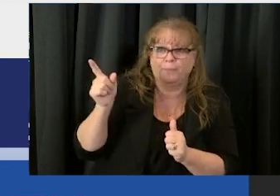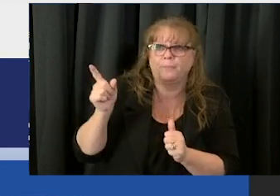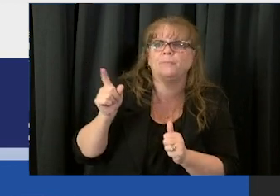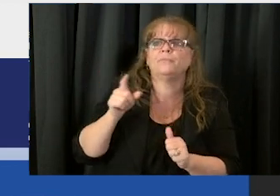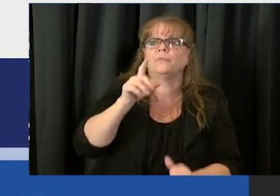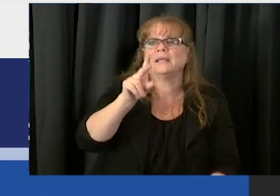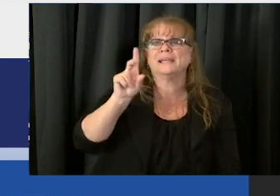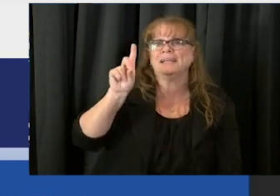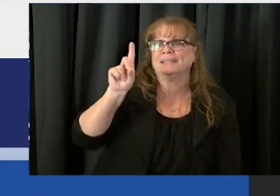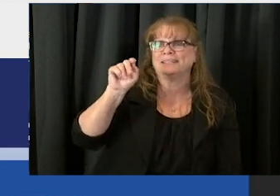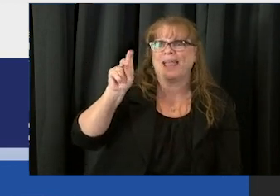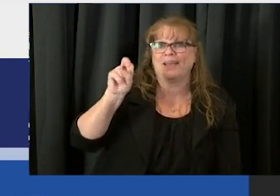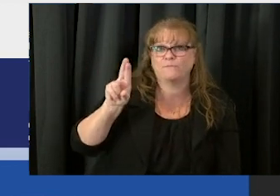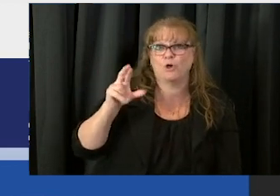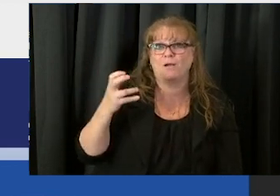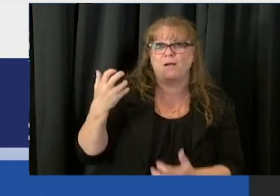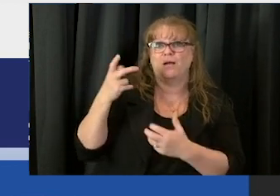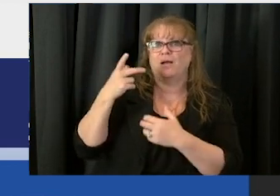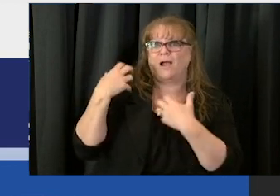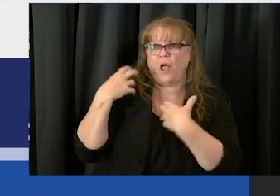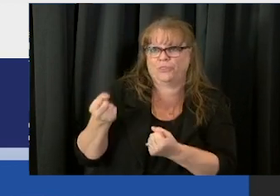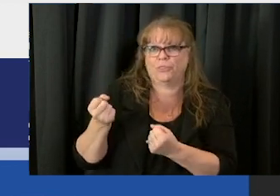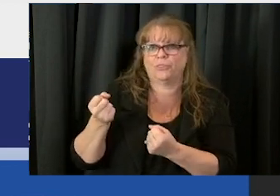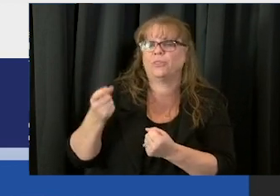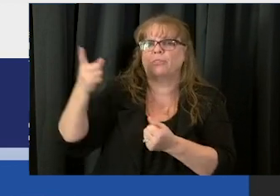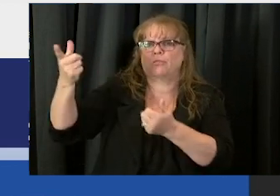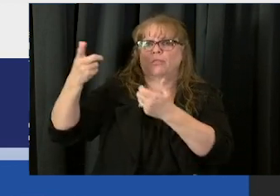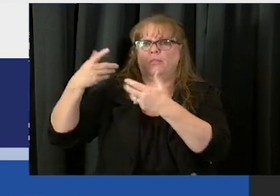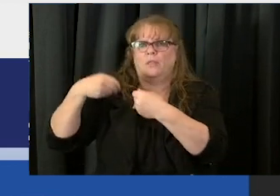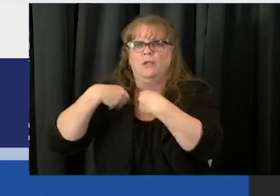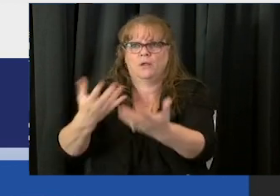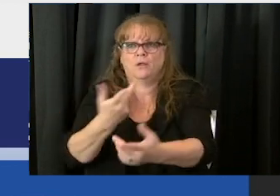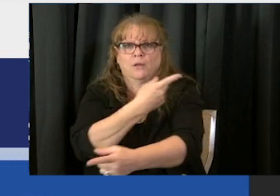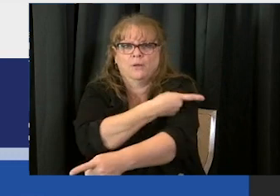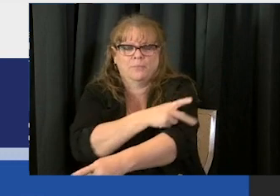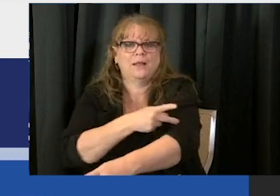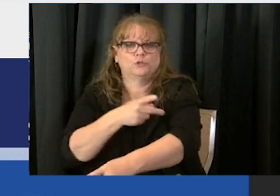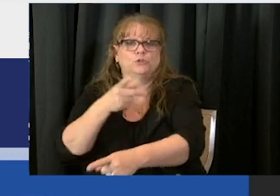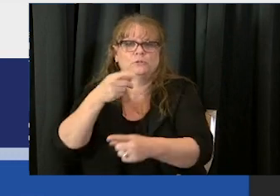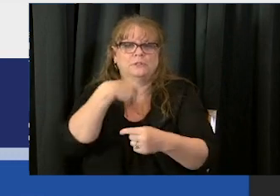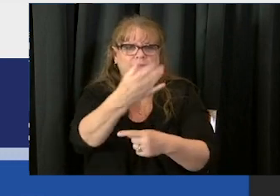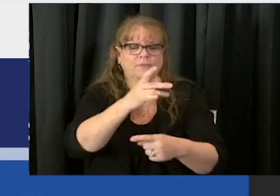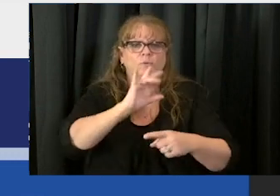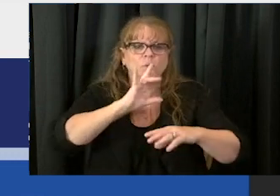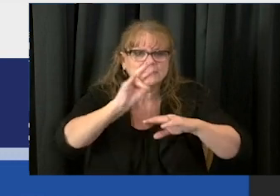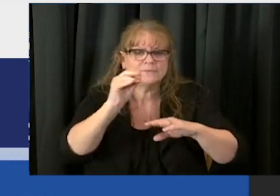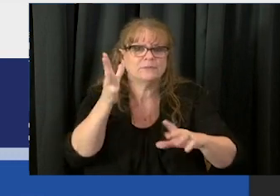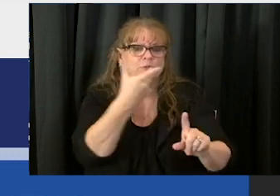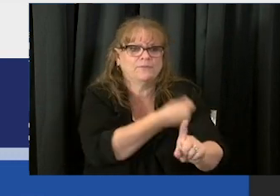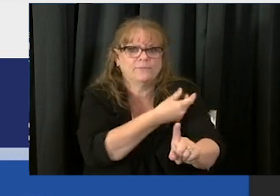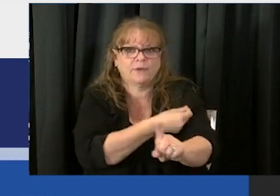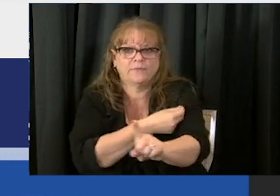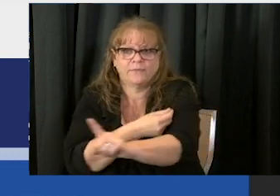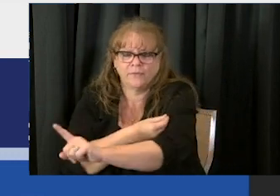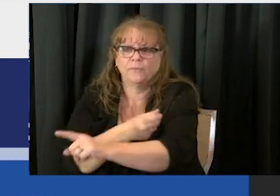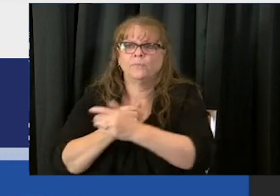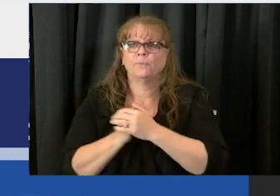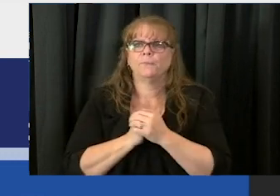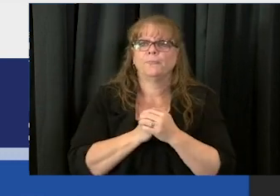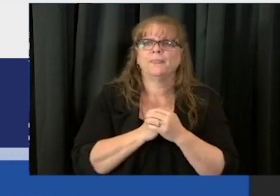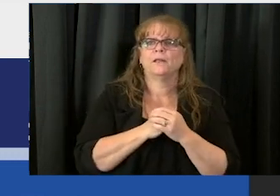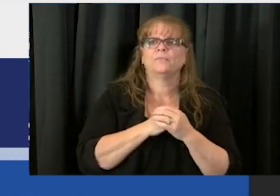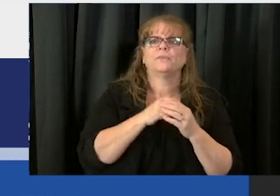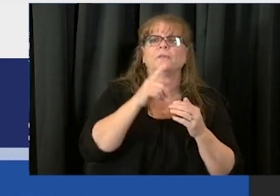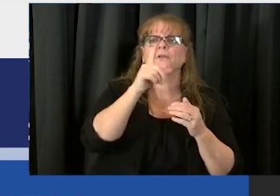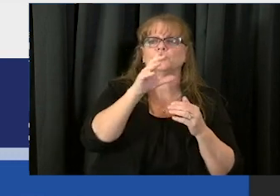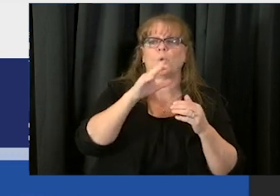over. They are, as we speak, in the last few days and next few days, we're contacting, making appointments for their patients aged 70 and up